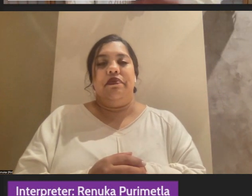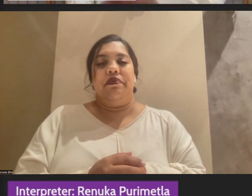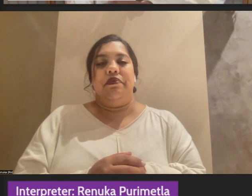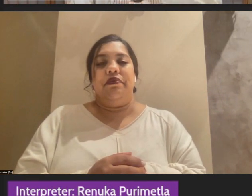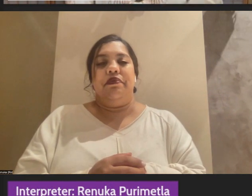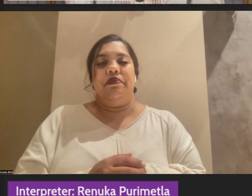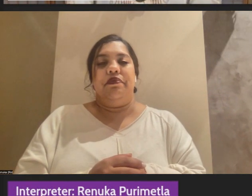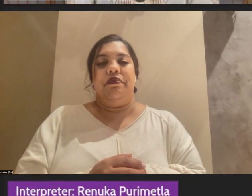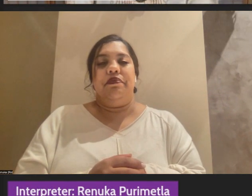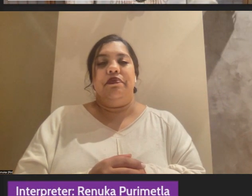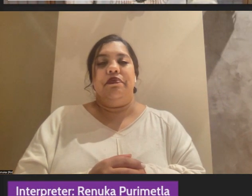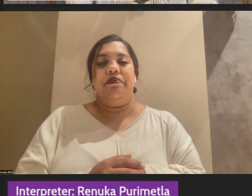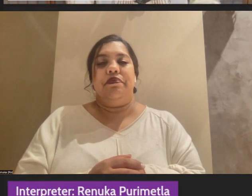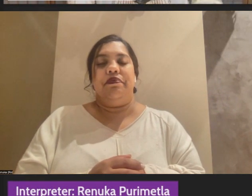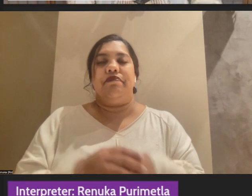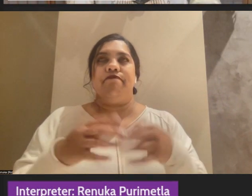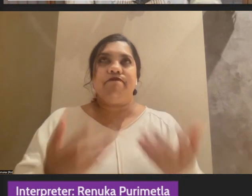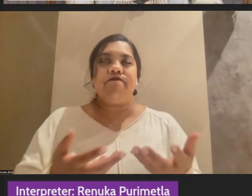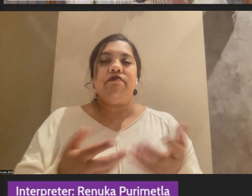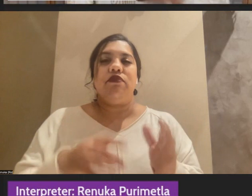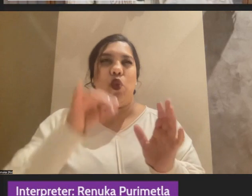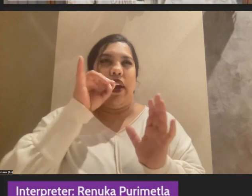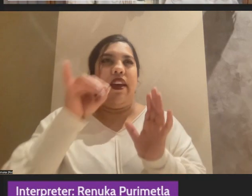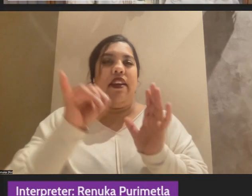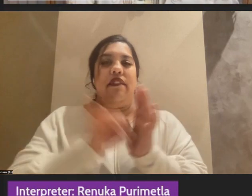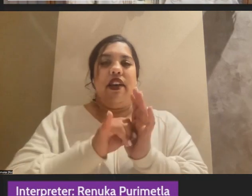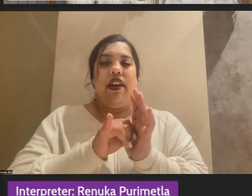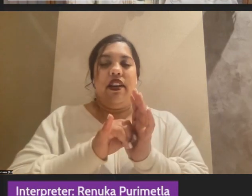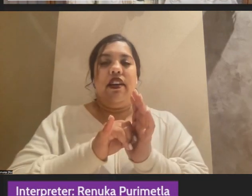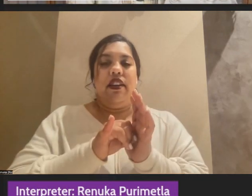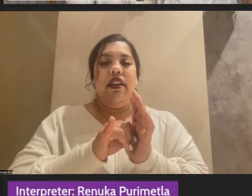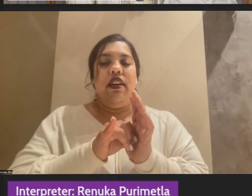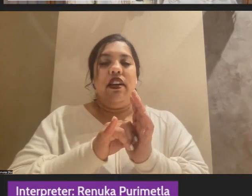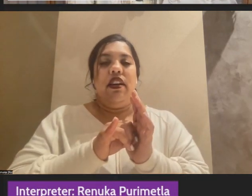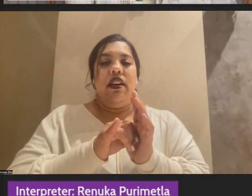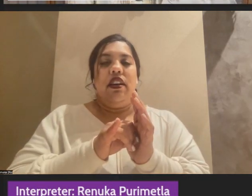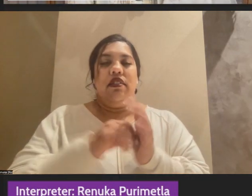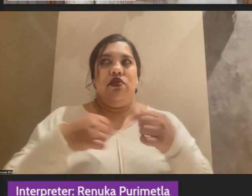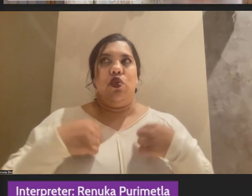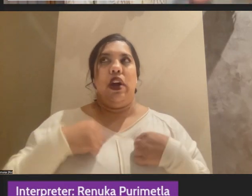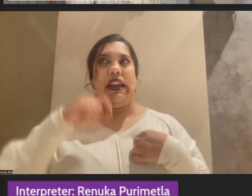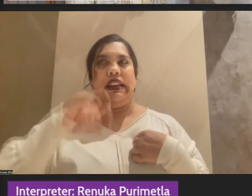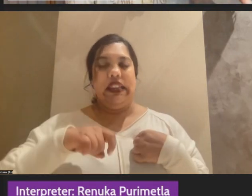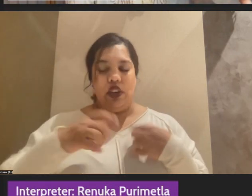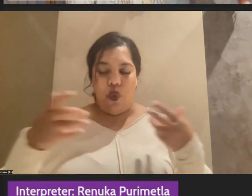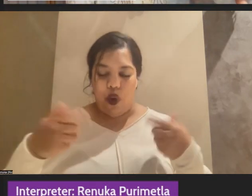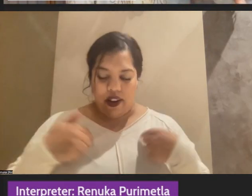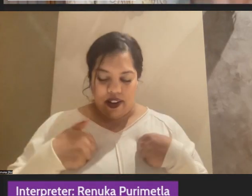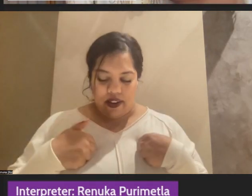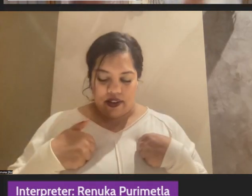So identify what it is that is needed for one's individual self and the